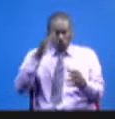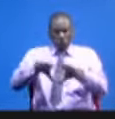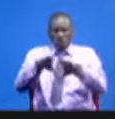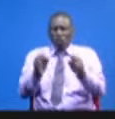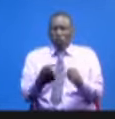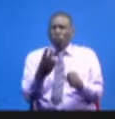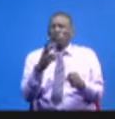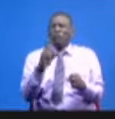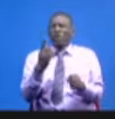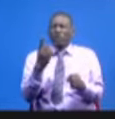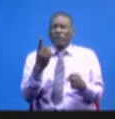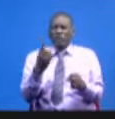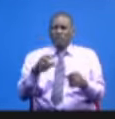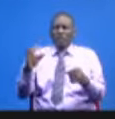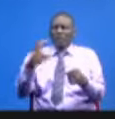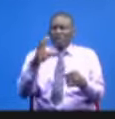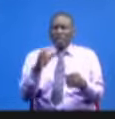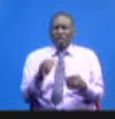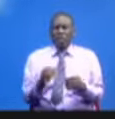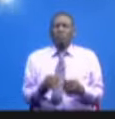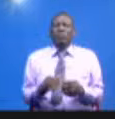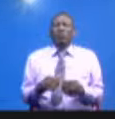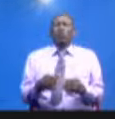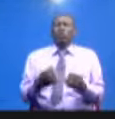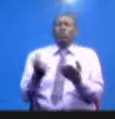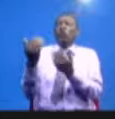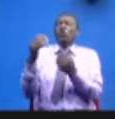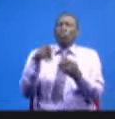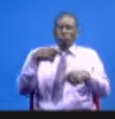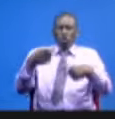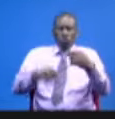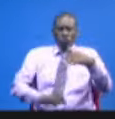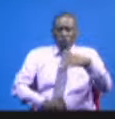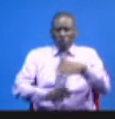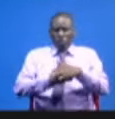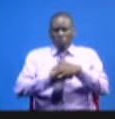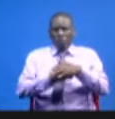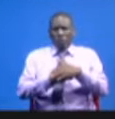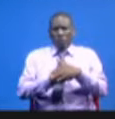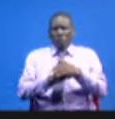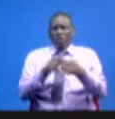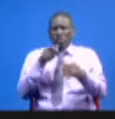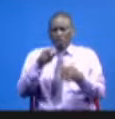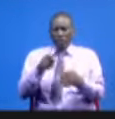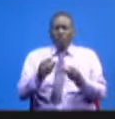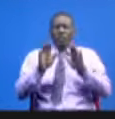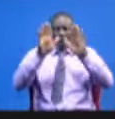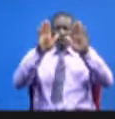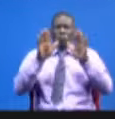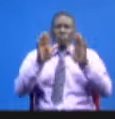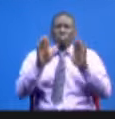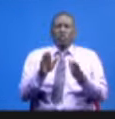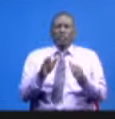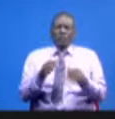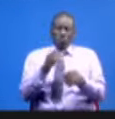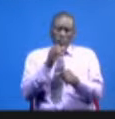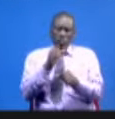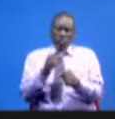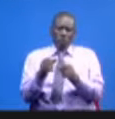relevance. We look forward to your continued support in this noble